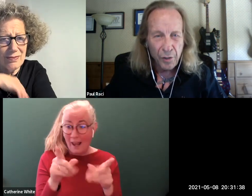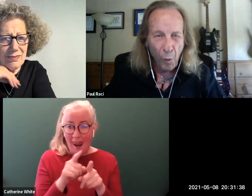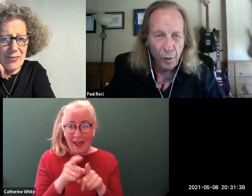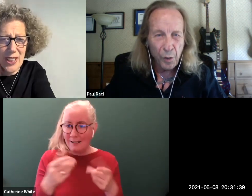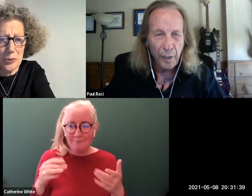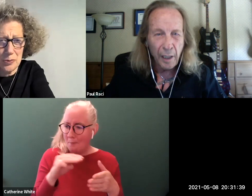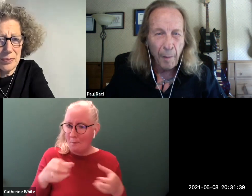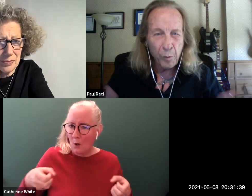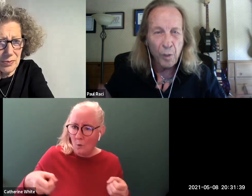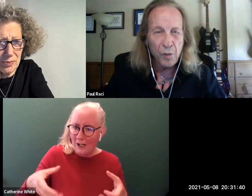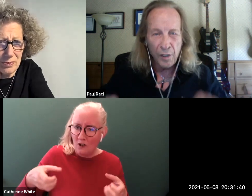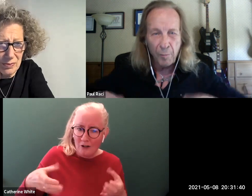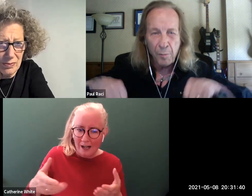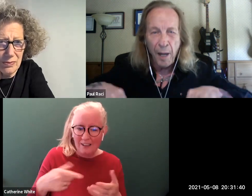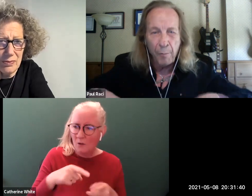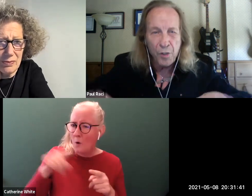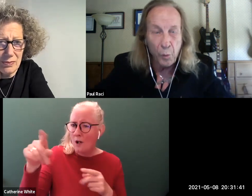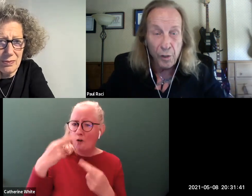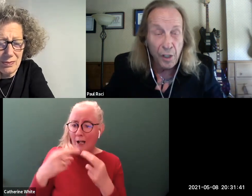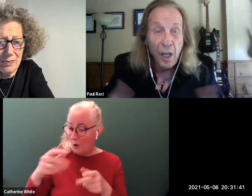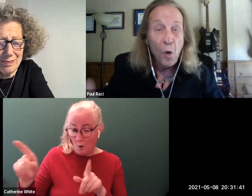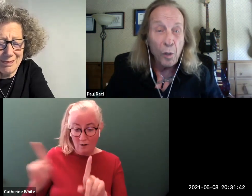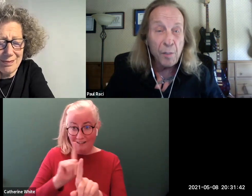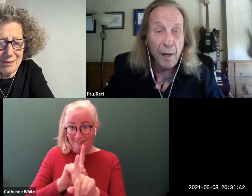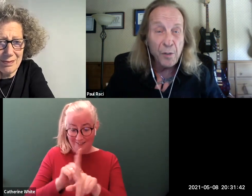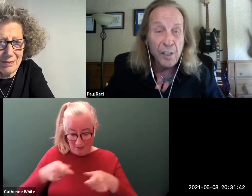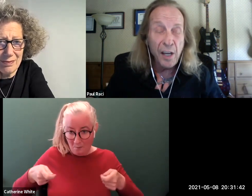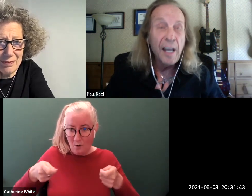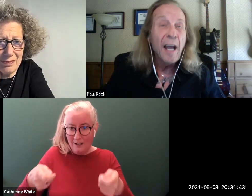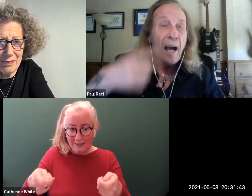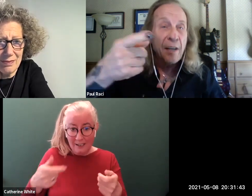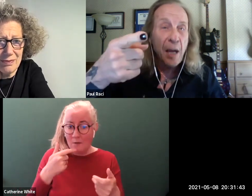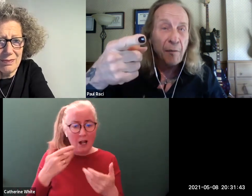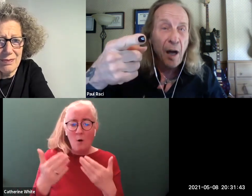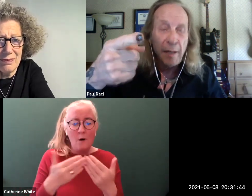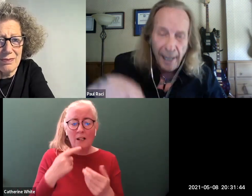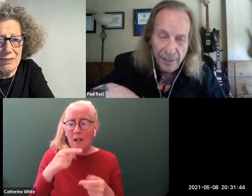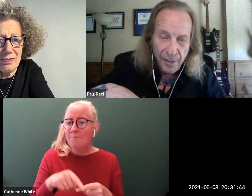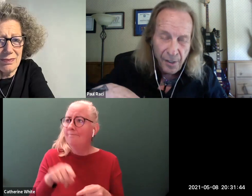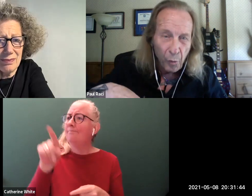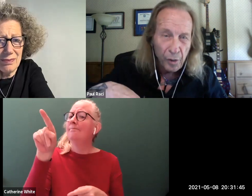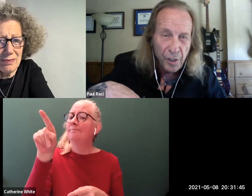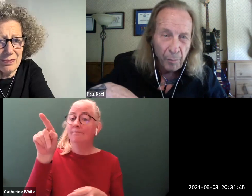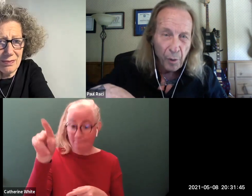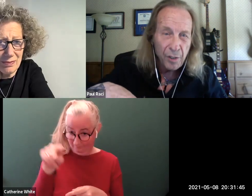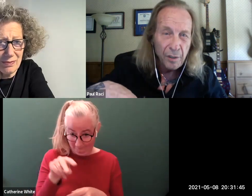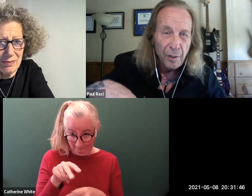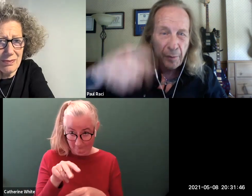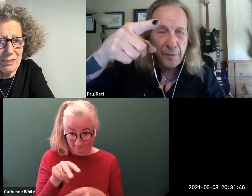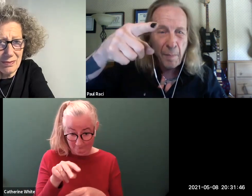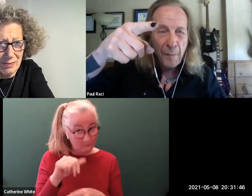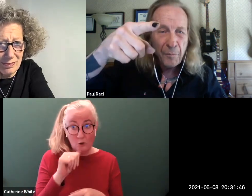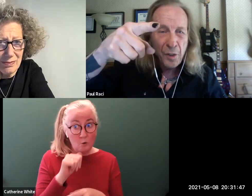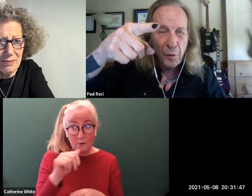are spoken to when they come up to a restaurant. Somebody's behind pushing a wheelchair. What does the maitre d' say? A table for how many? Not to the wheelchair person,